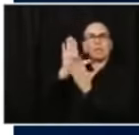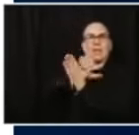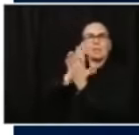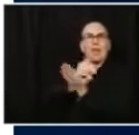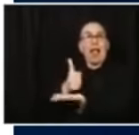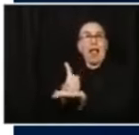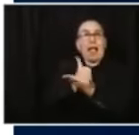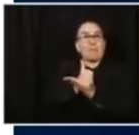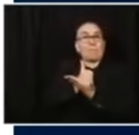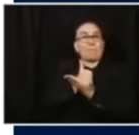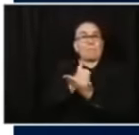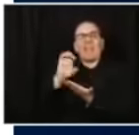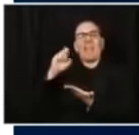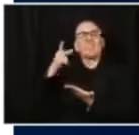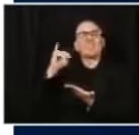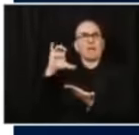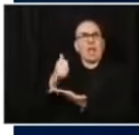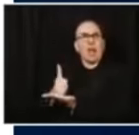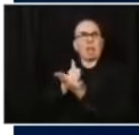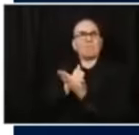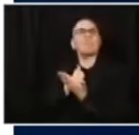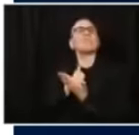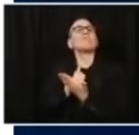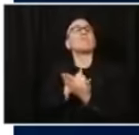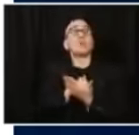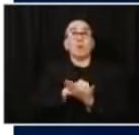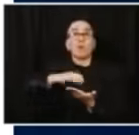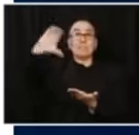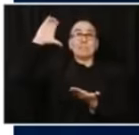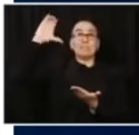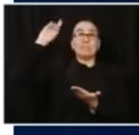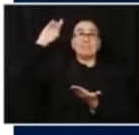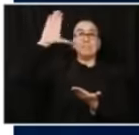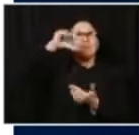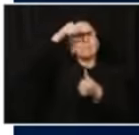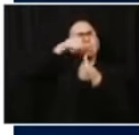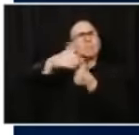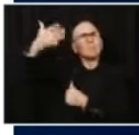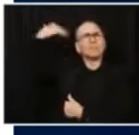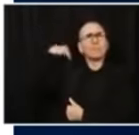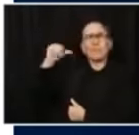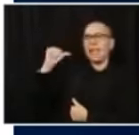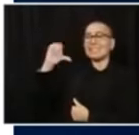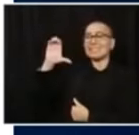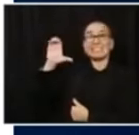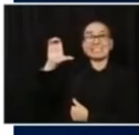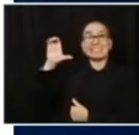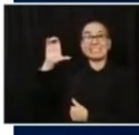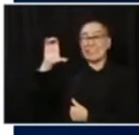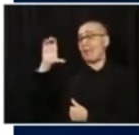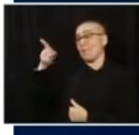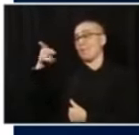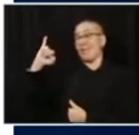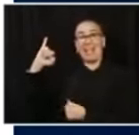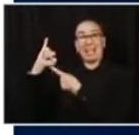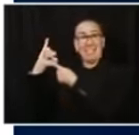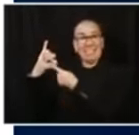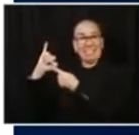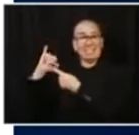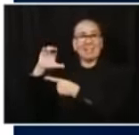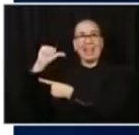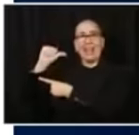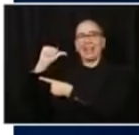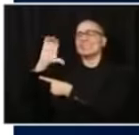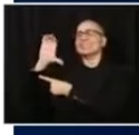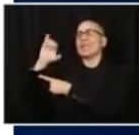then the CDC, ACIP, or that Advisory Committee on Immunization Practices, provided more